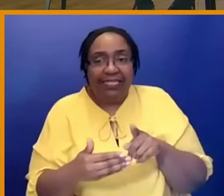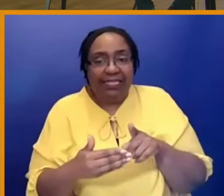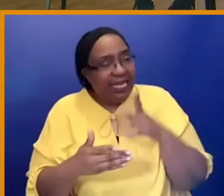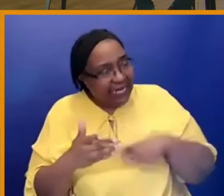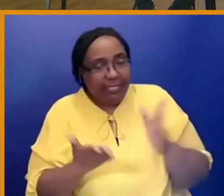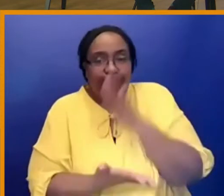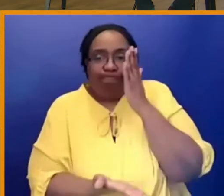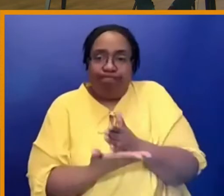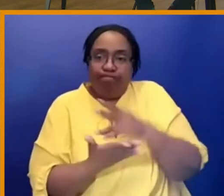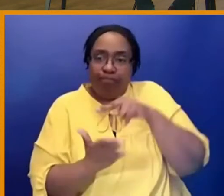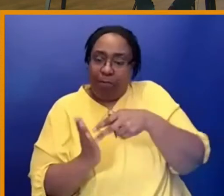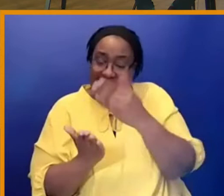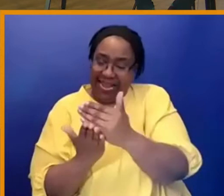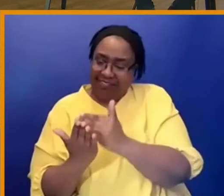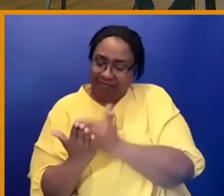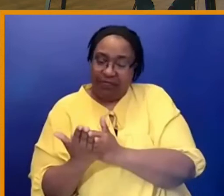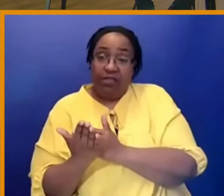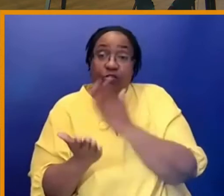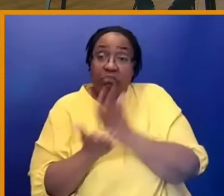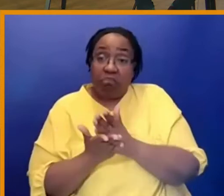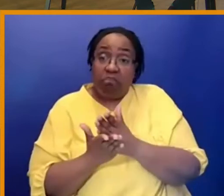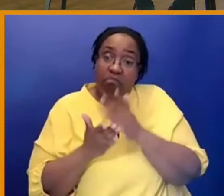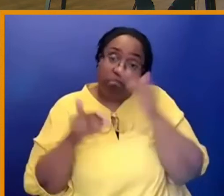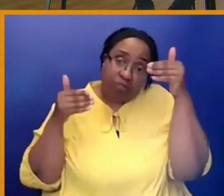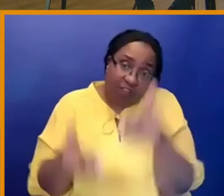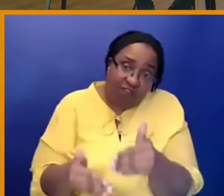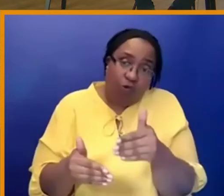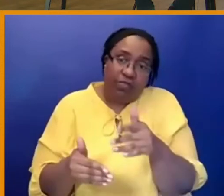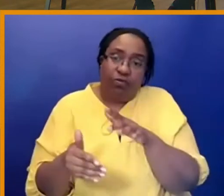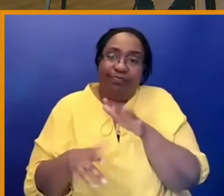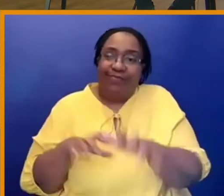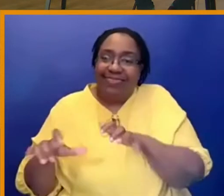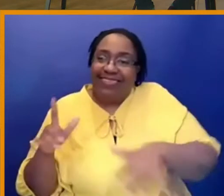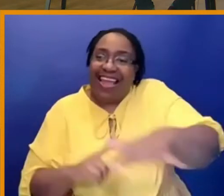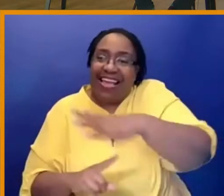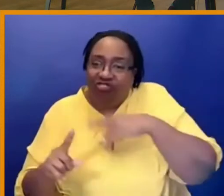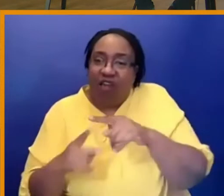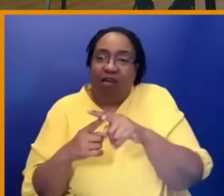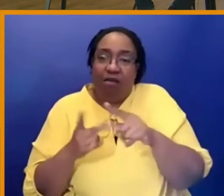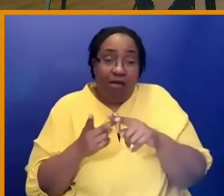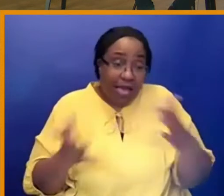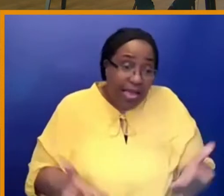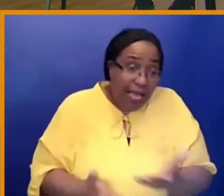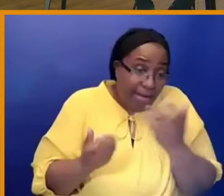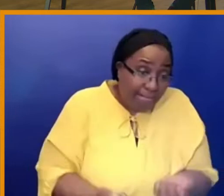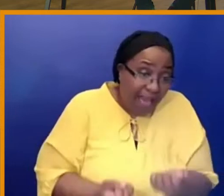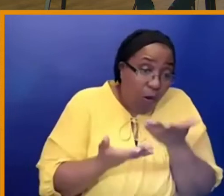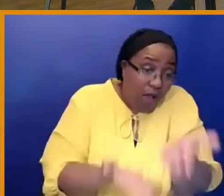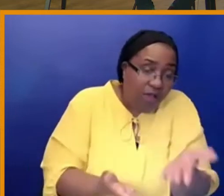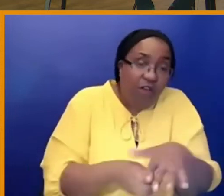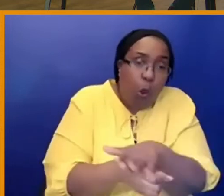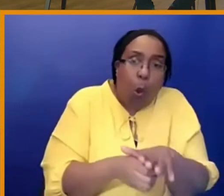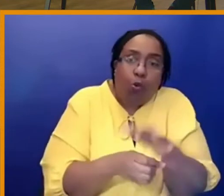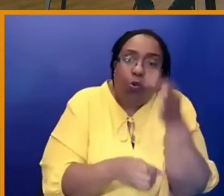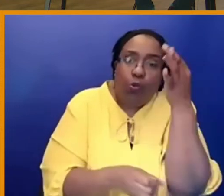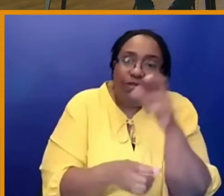to invest in nature, empower local communities to restore our natural environment, and ensure that biodiversity is at the heart